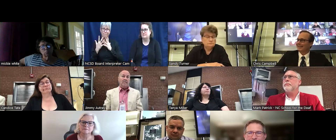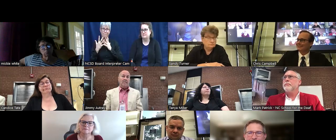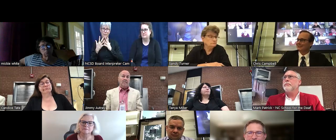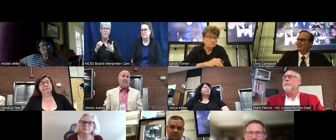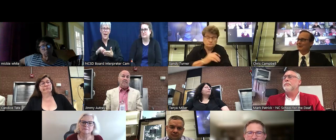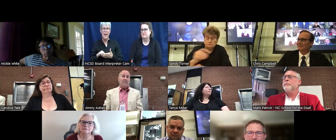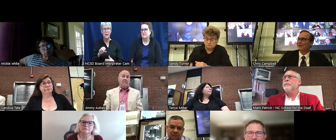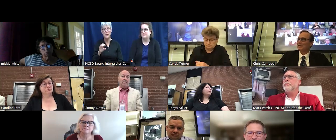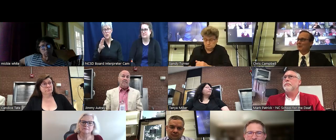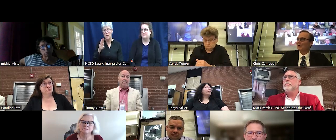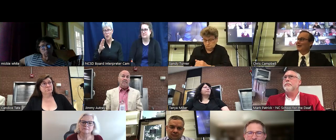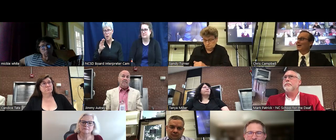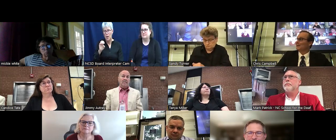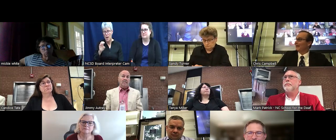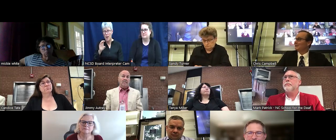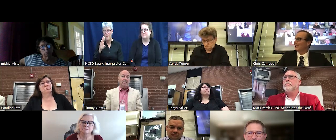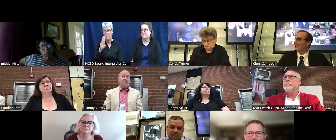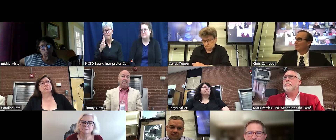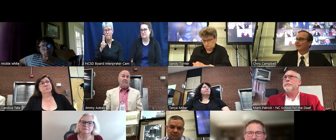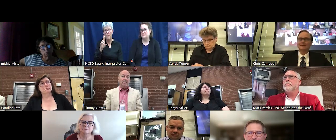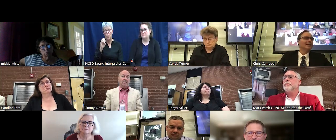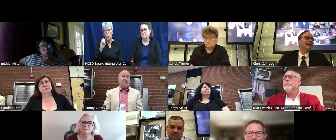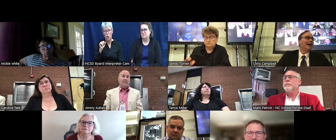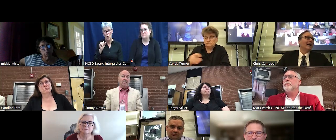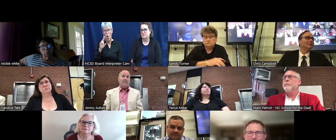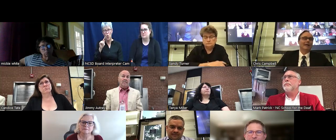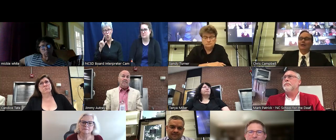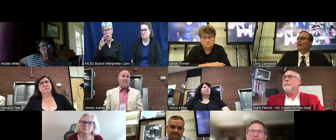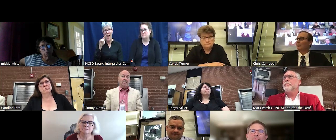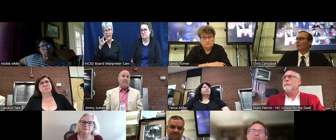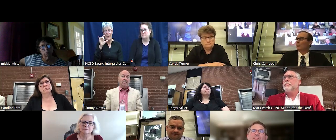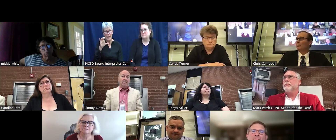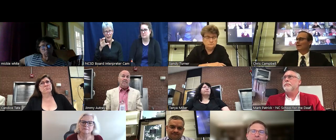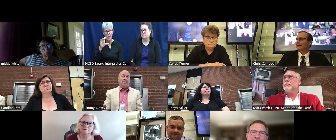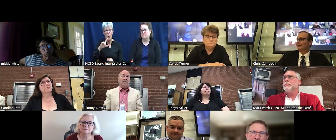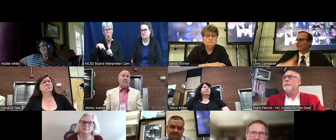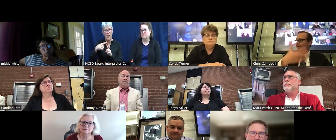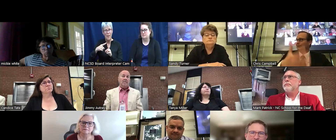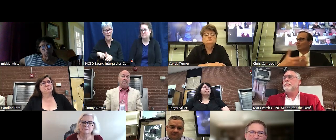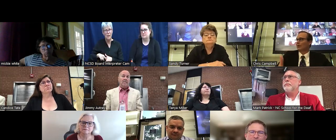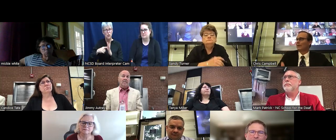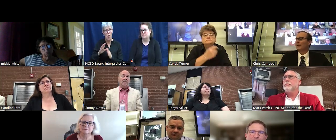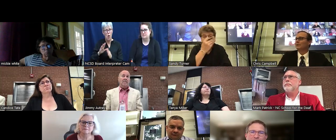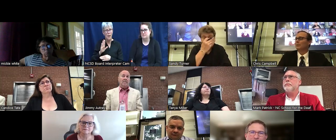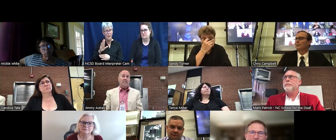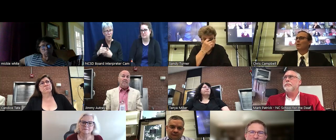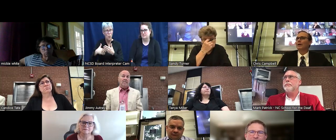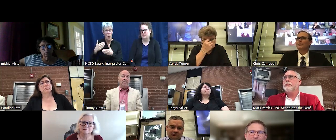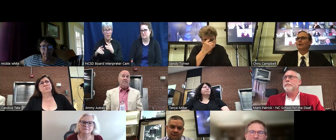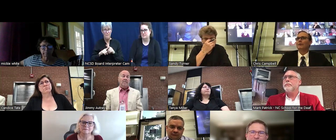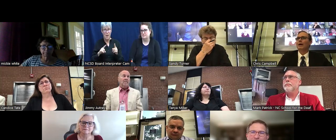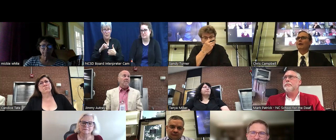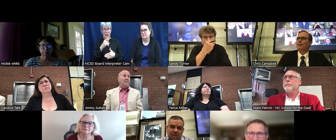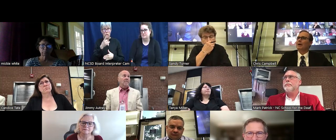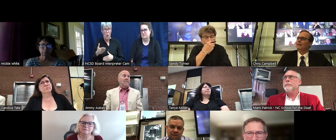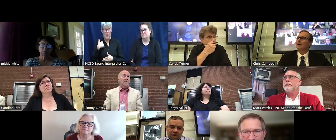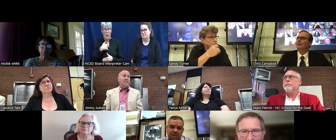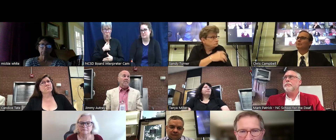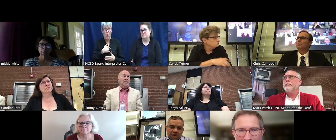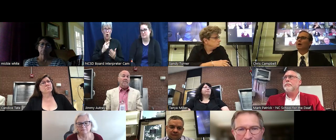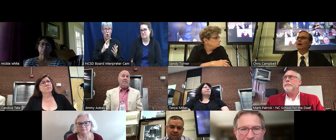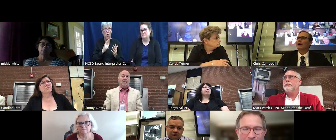bureaucratic issue of, will they cut the paycheck? Because I will tell you, there will be times, and these are one of the things we'll be working through. There may